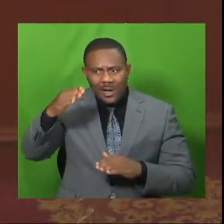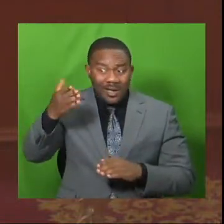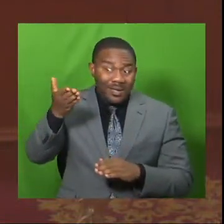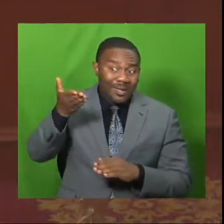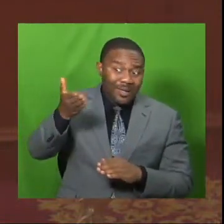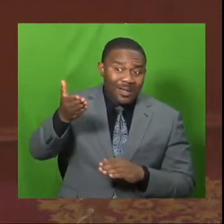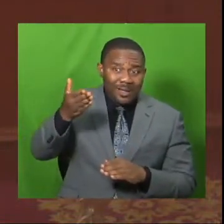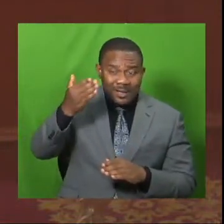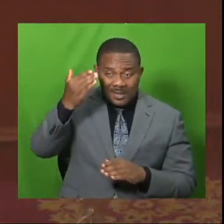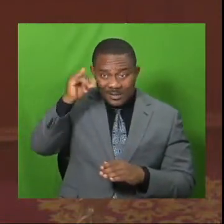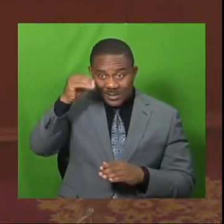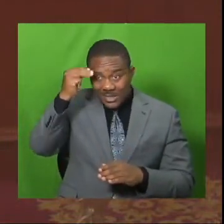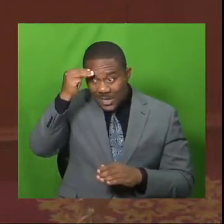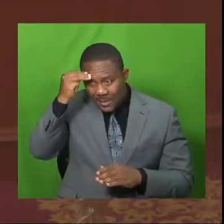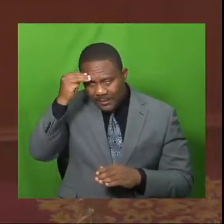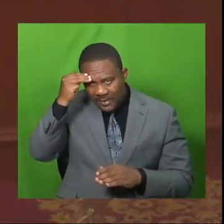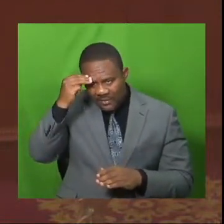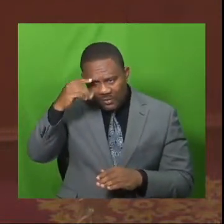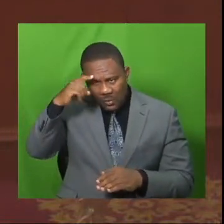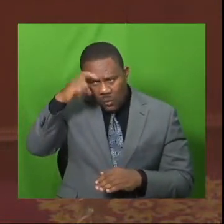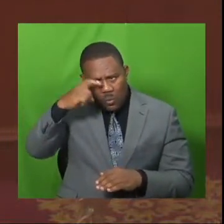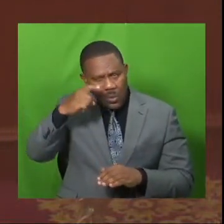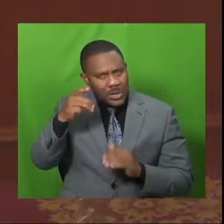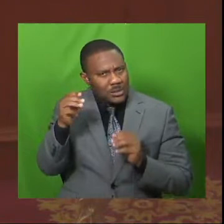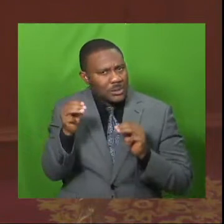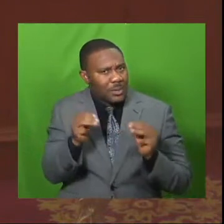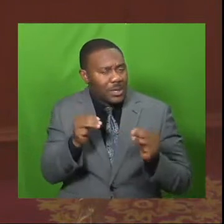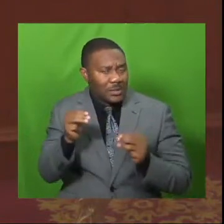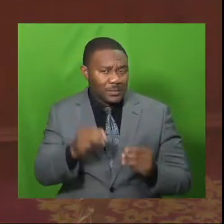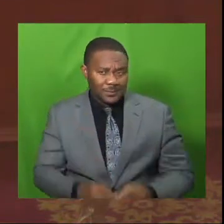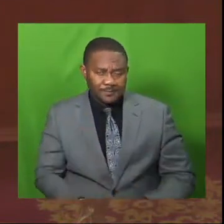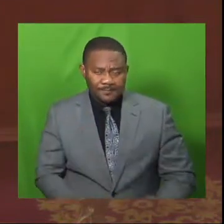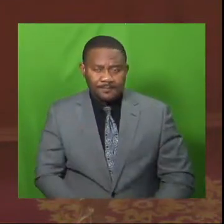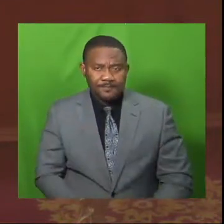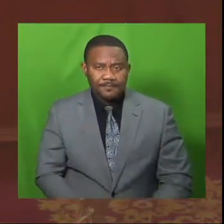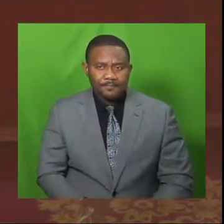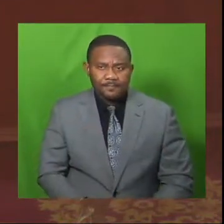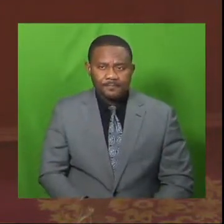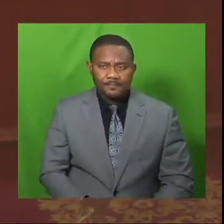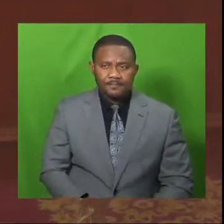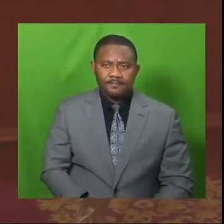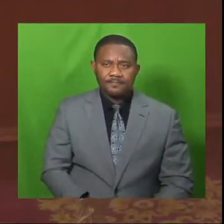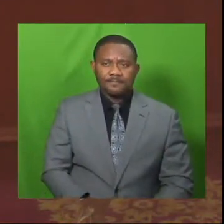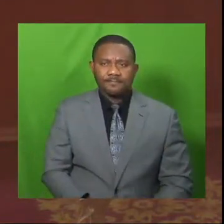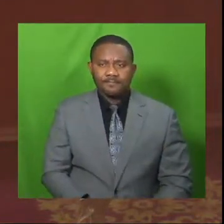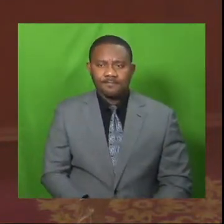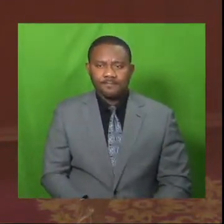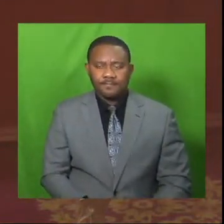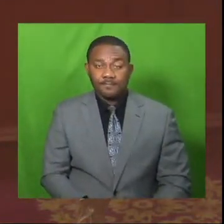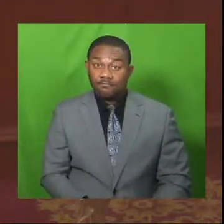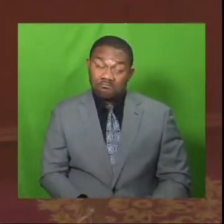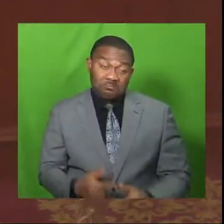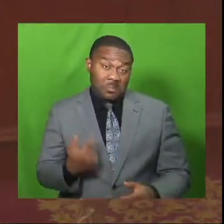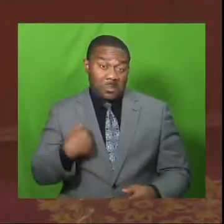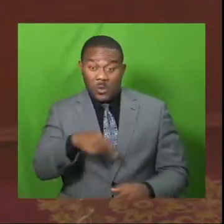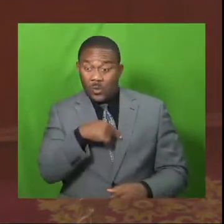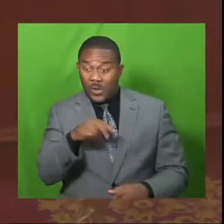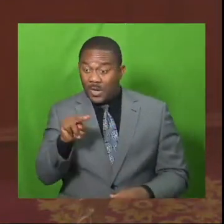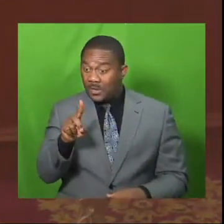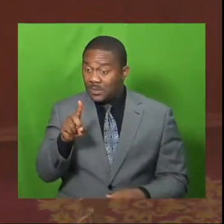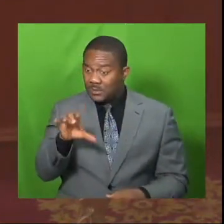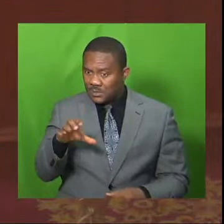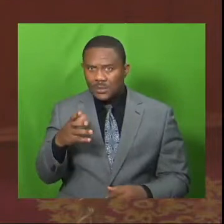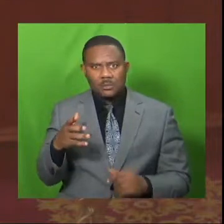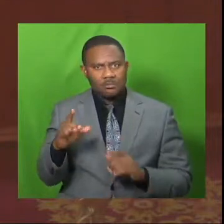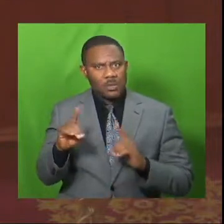and better economic management. But Mr. Speaker, we did this. We did this without borrowing 1 penny